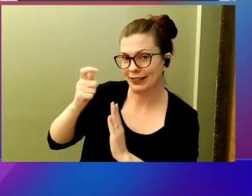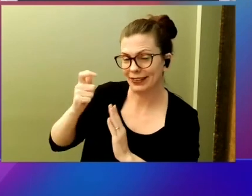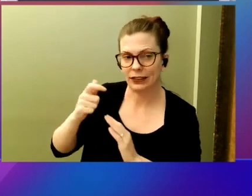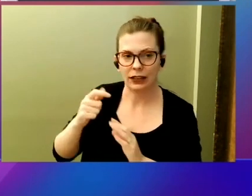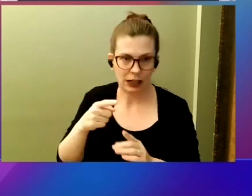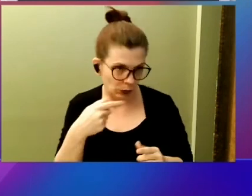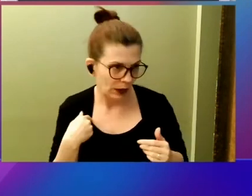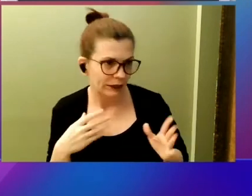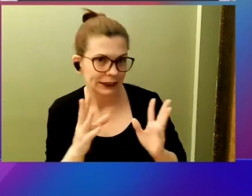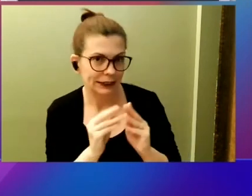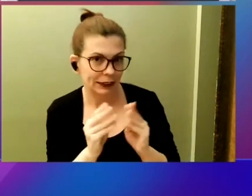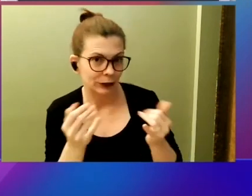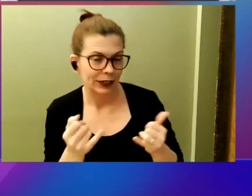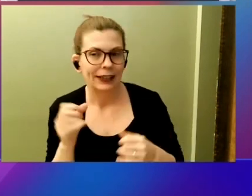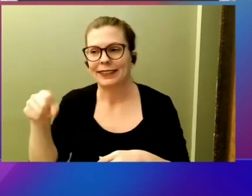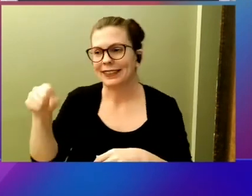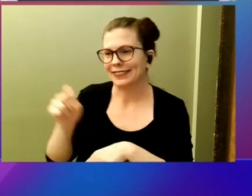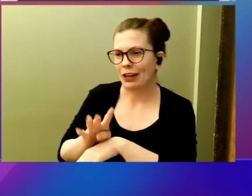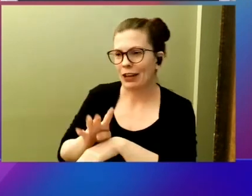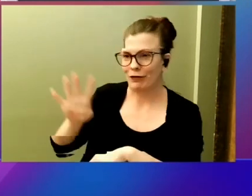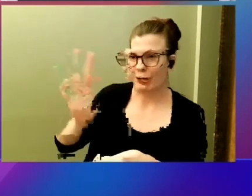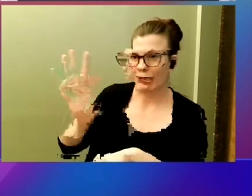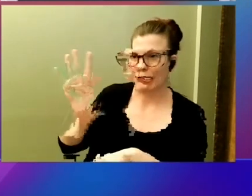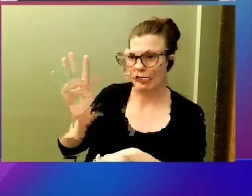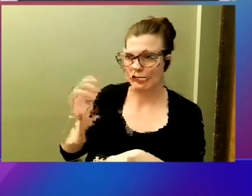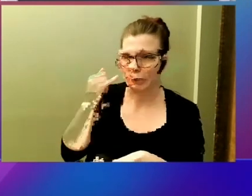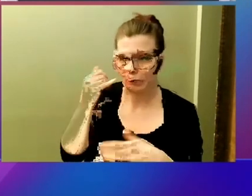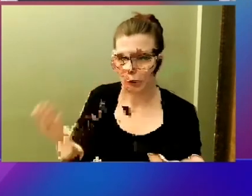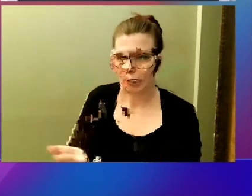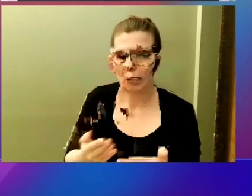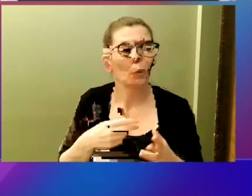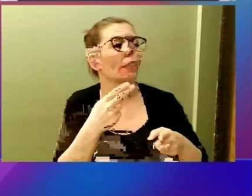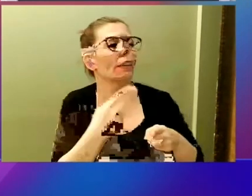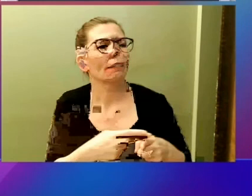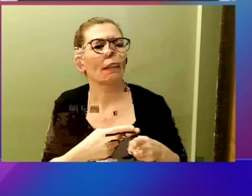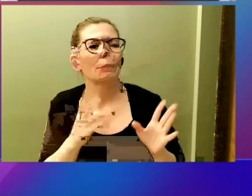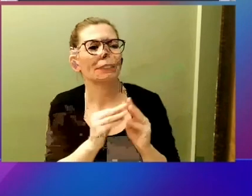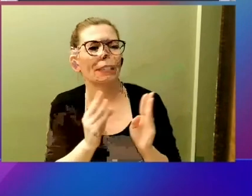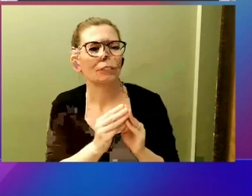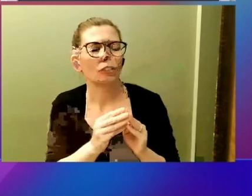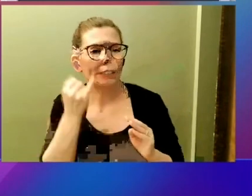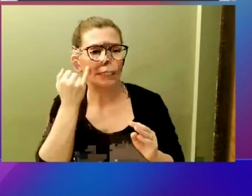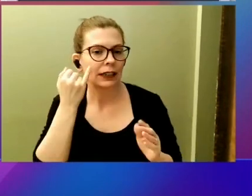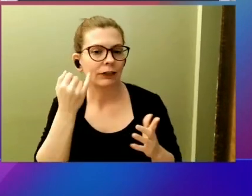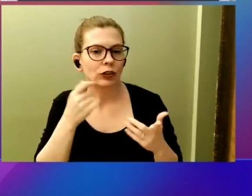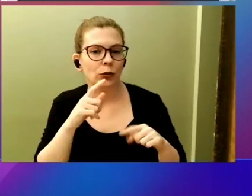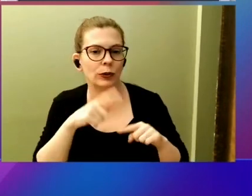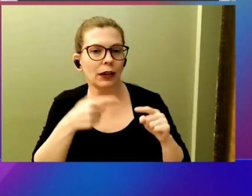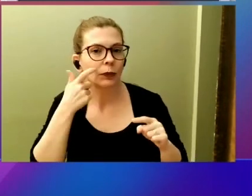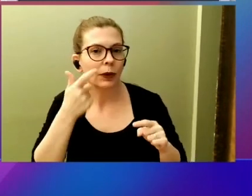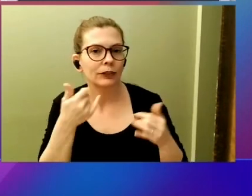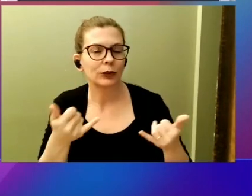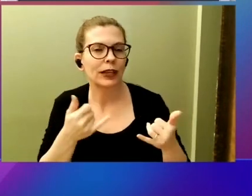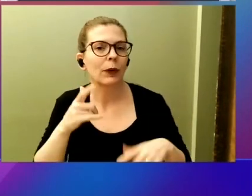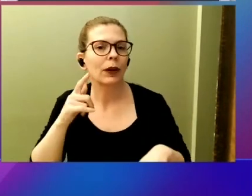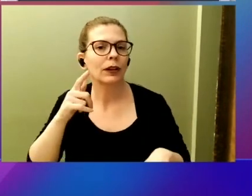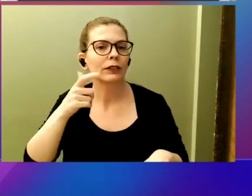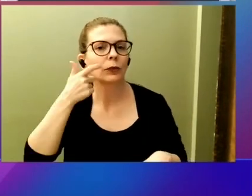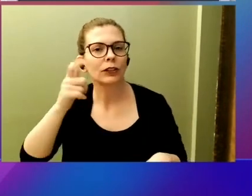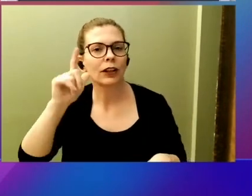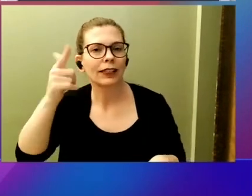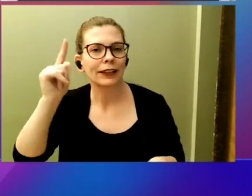today at 4 o'clock. So 4 if you o'clock. are here. What is the name of the session for those who cannot watch it today at reInvent and maybe they want to watch it